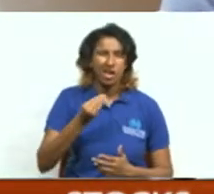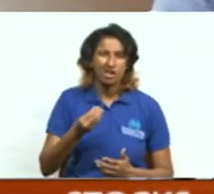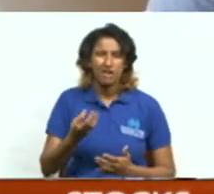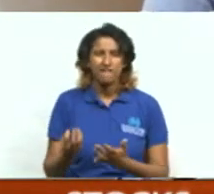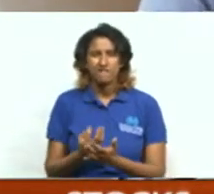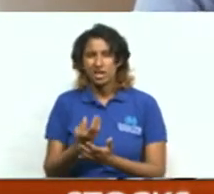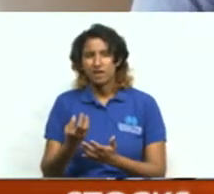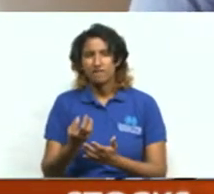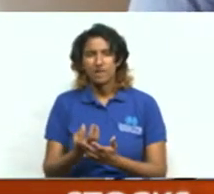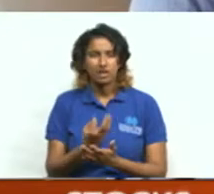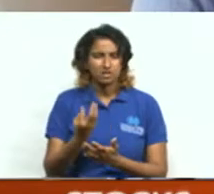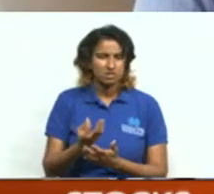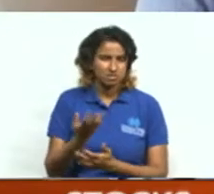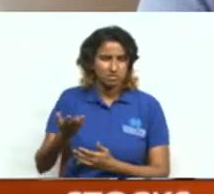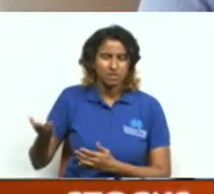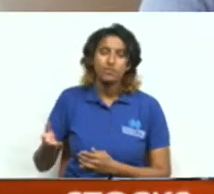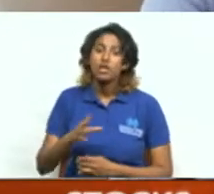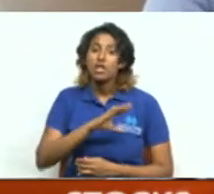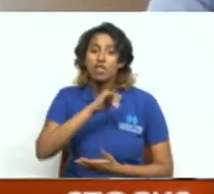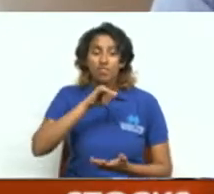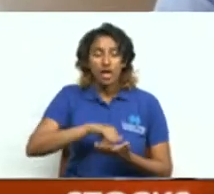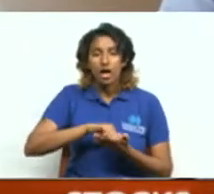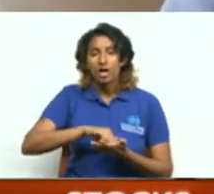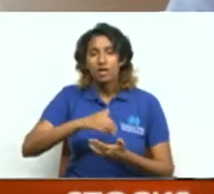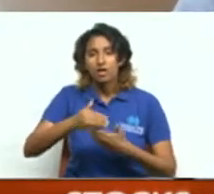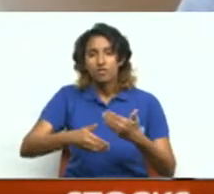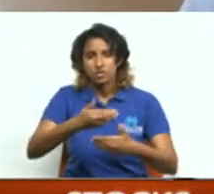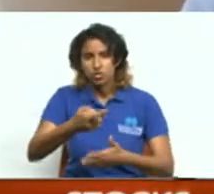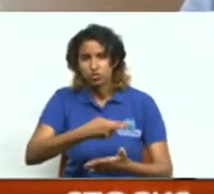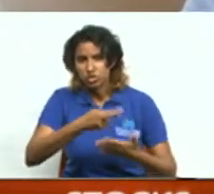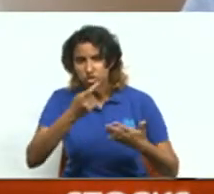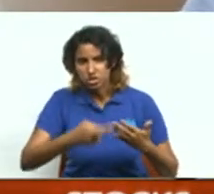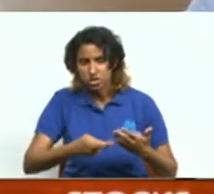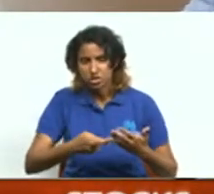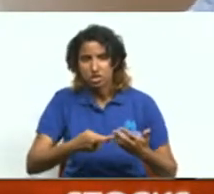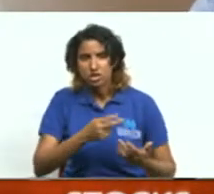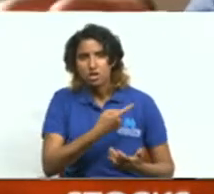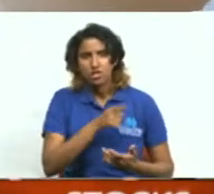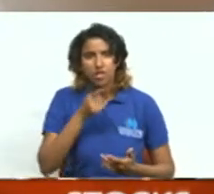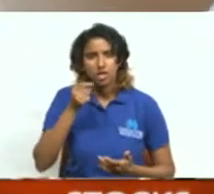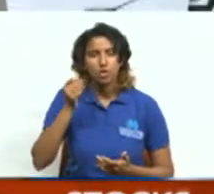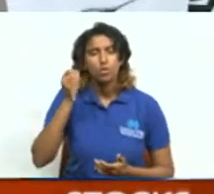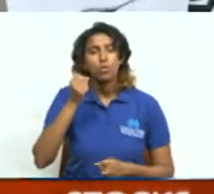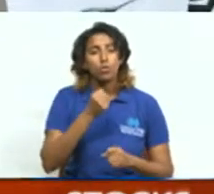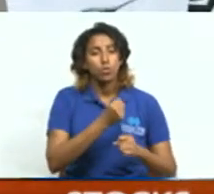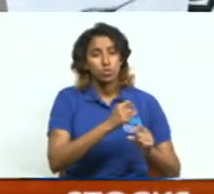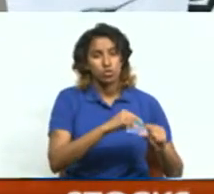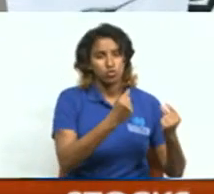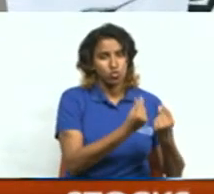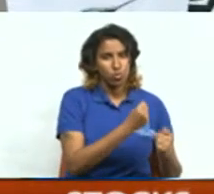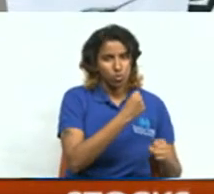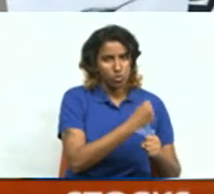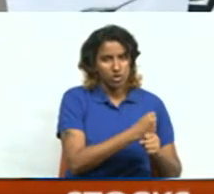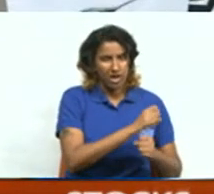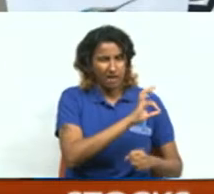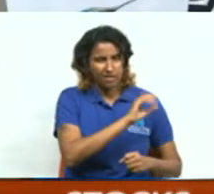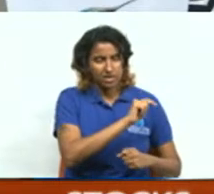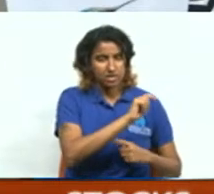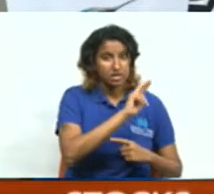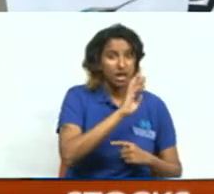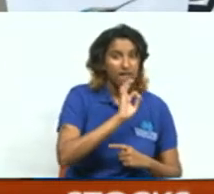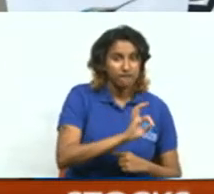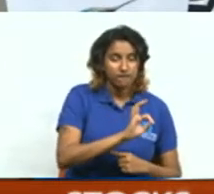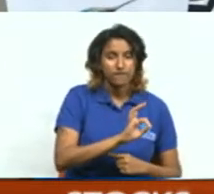will culminate in the establishment of an expert civil society FATF working group. European Union Ambassador